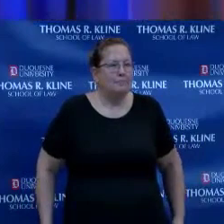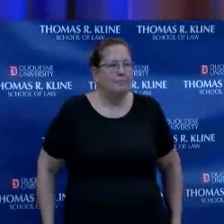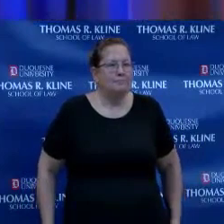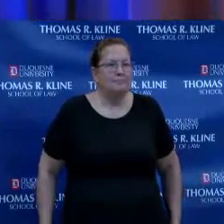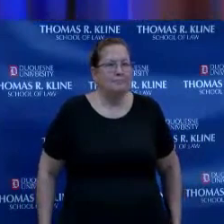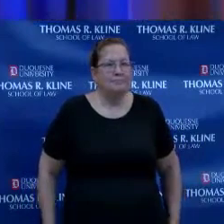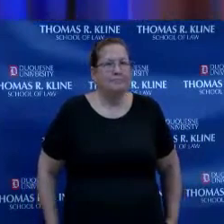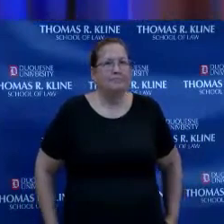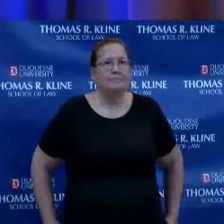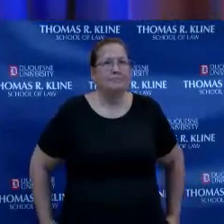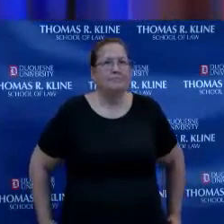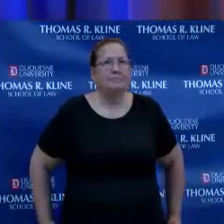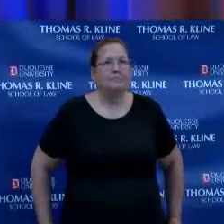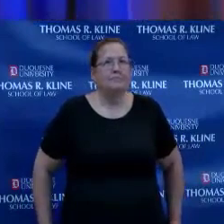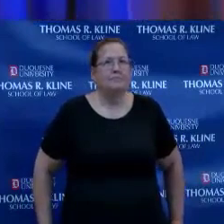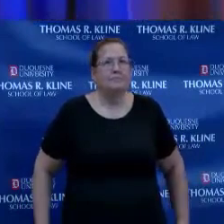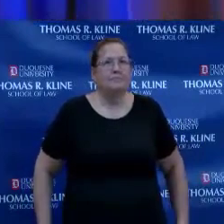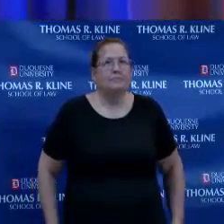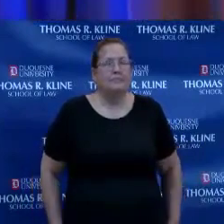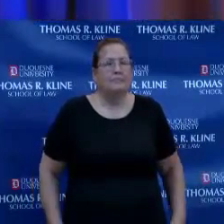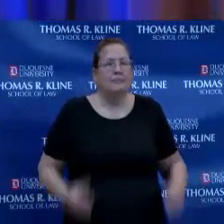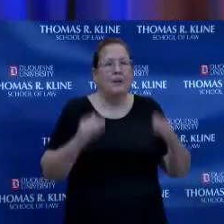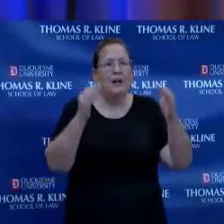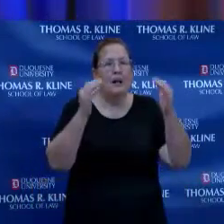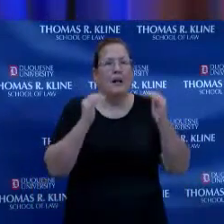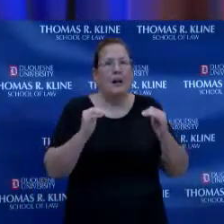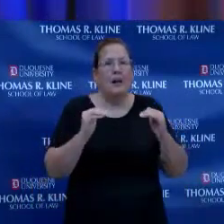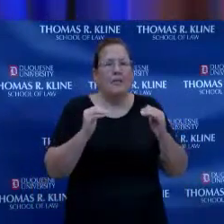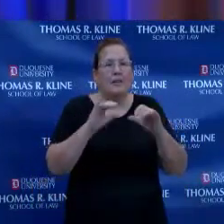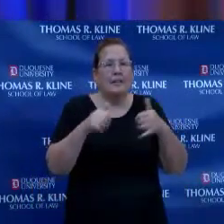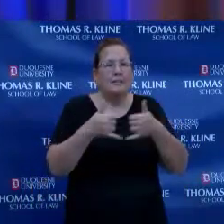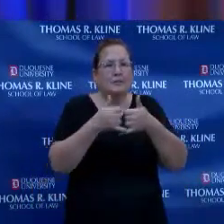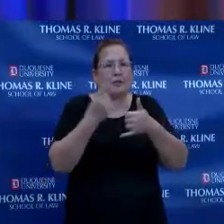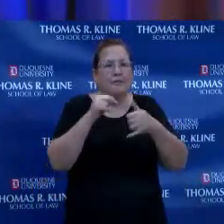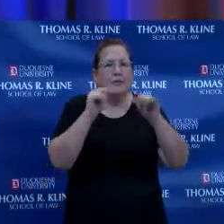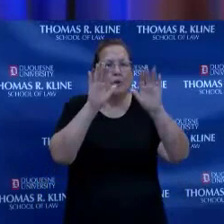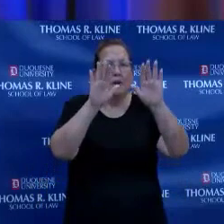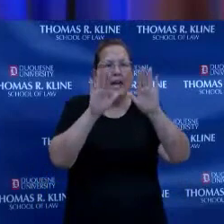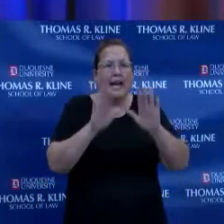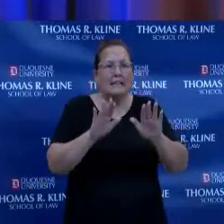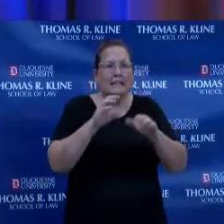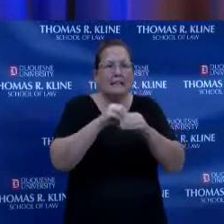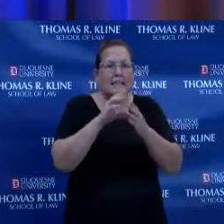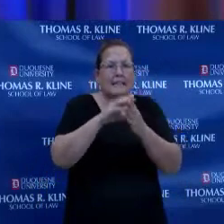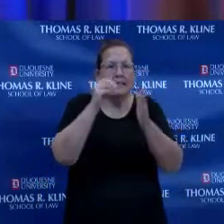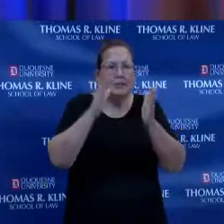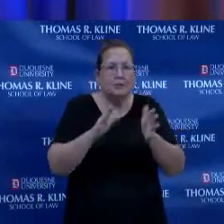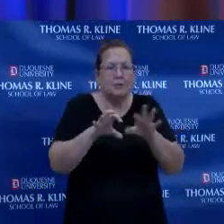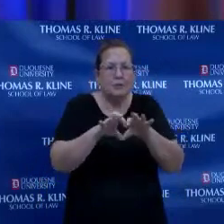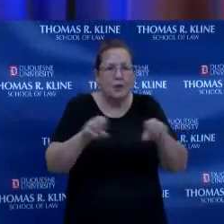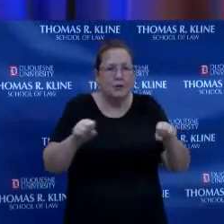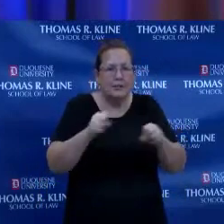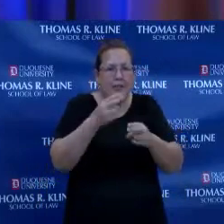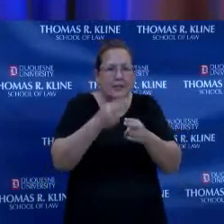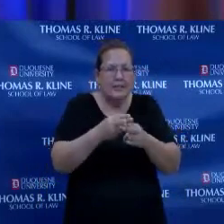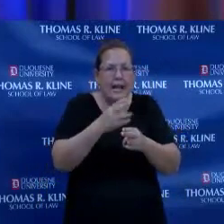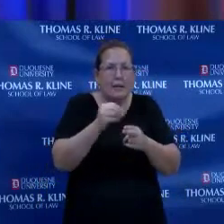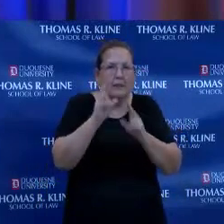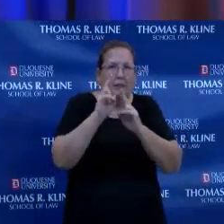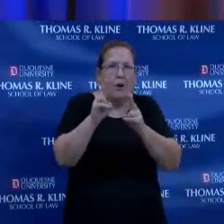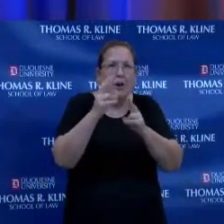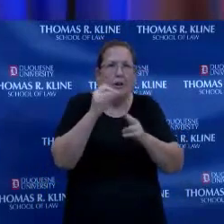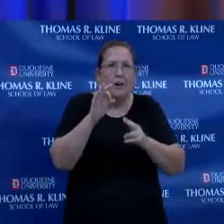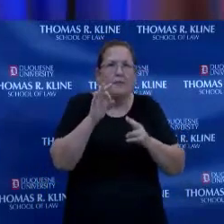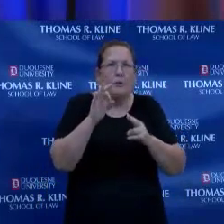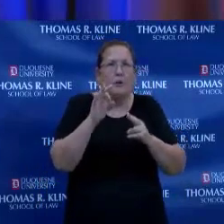The next award is the Dr. John and Liz Murray Award for Excellence in Student Scholarship, which is named in honor of the university's